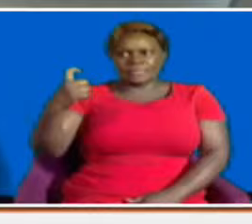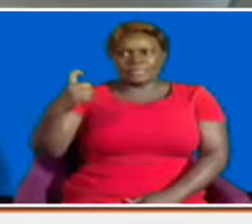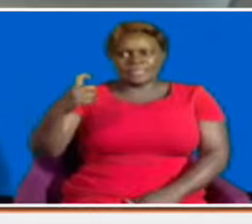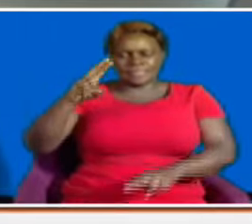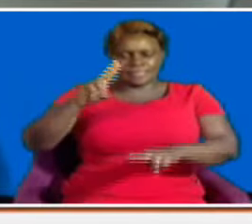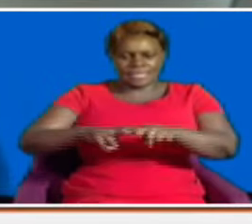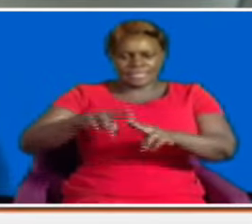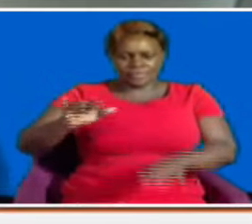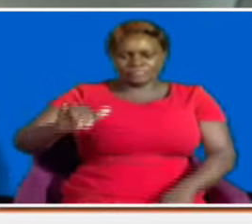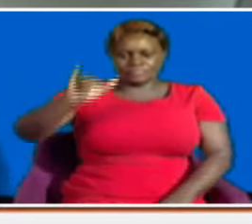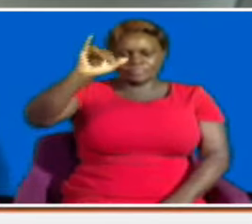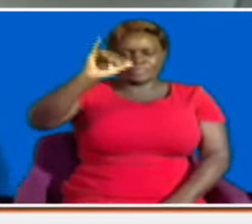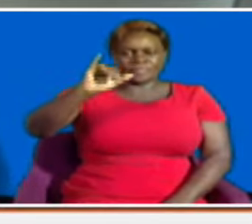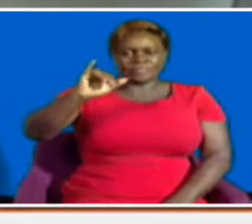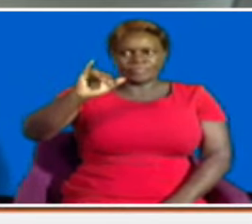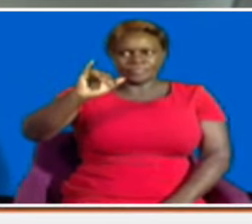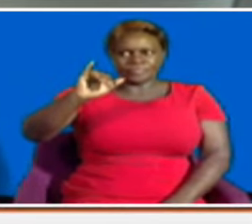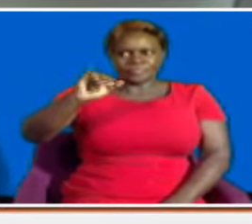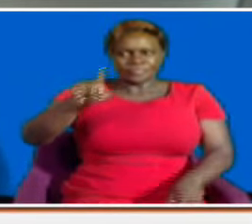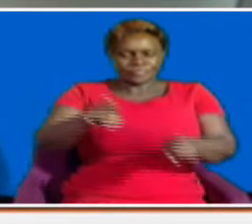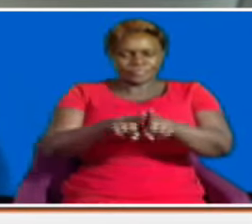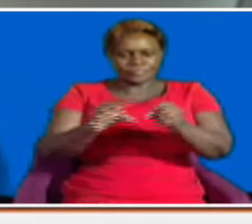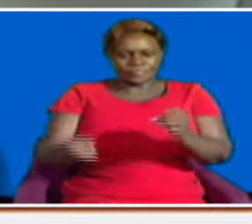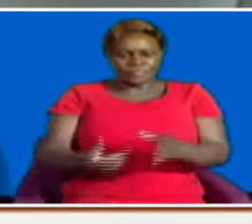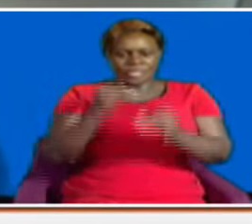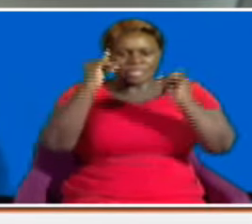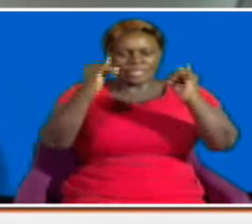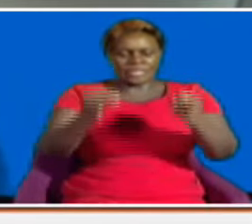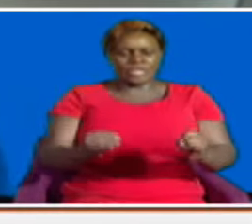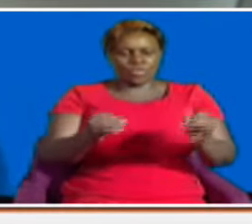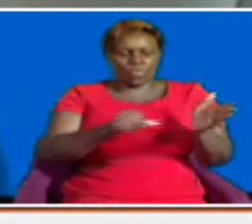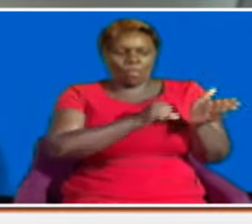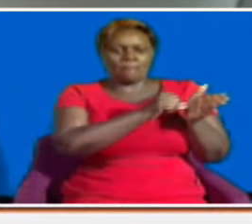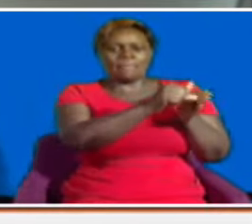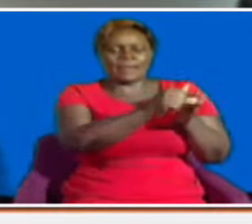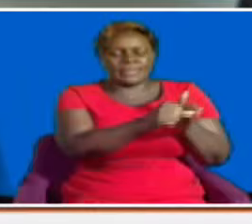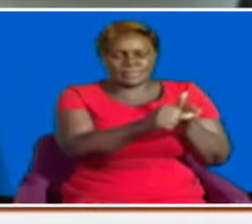aircraft. And also, secondly, we're unveiling our new livery, our new brand.